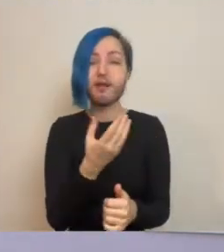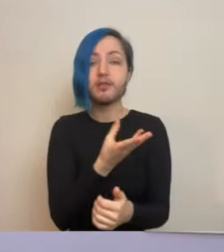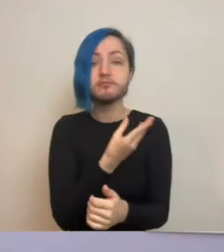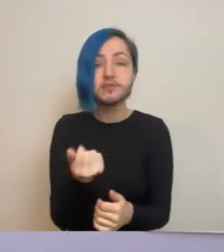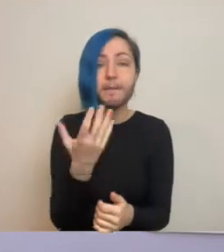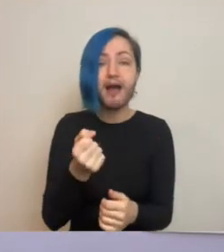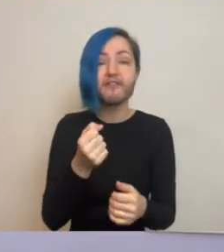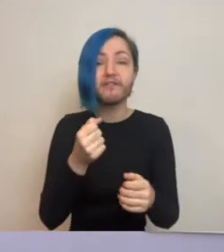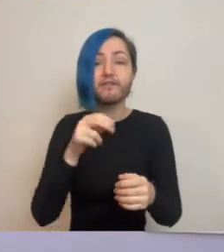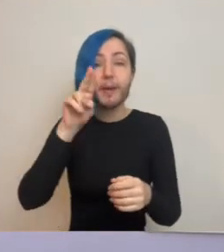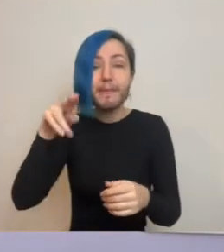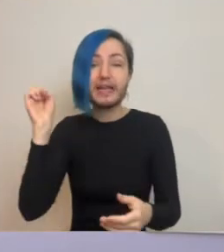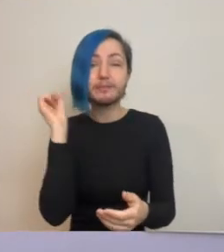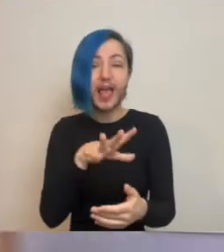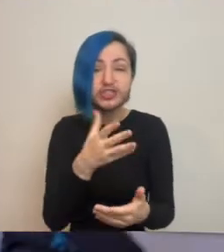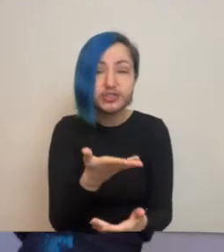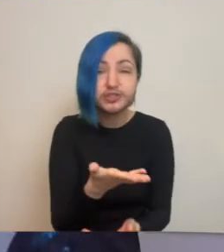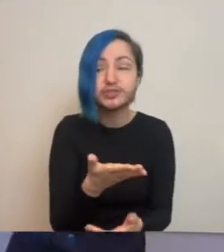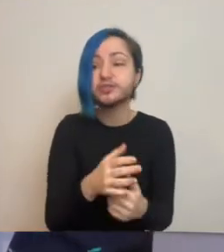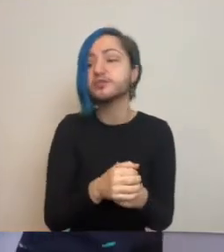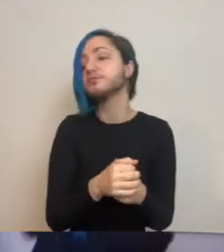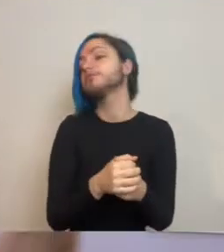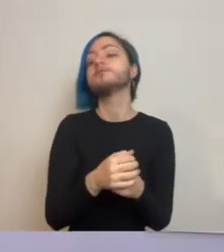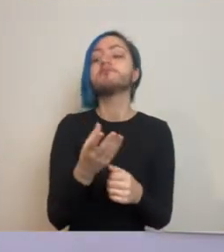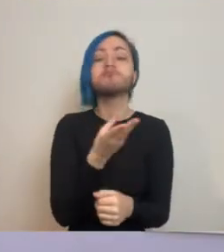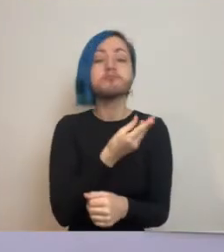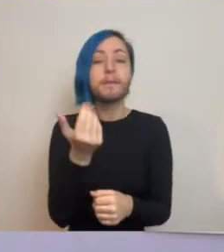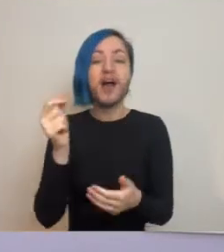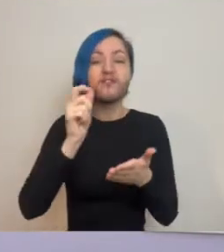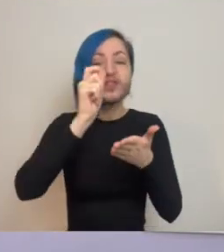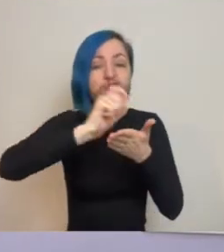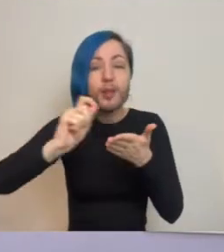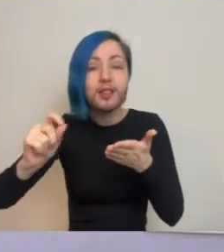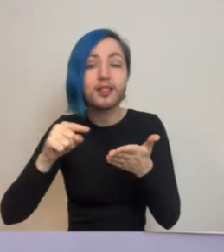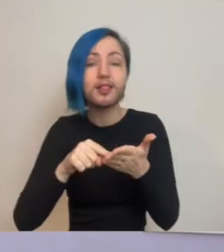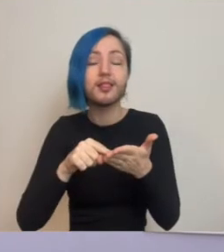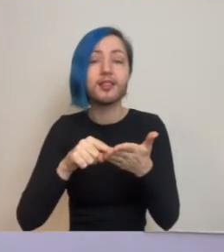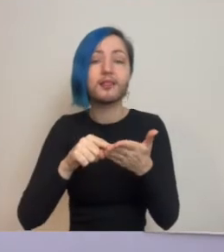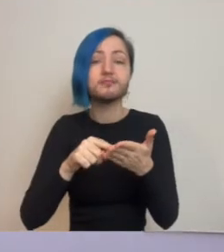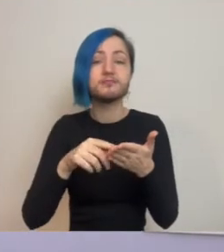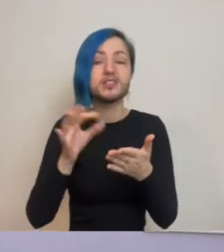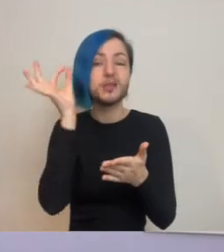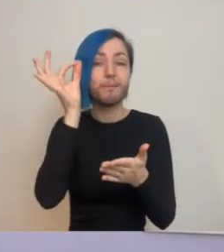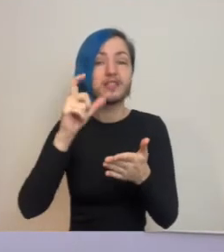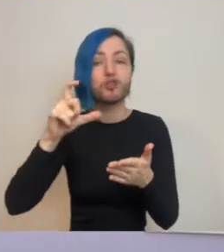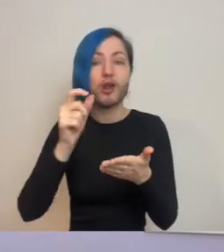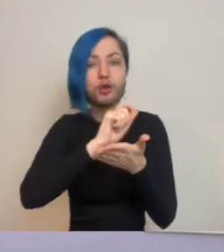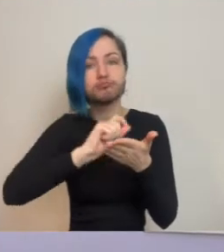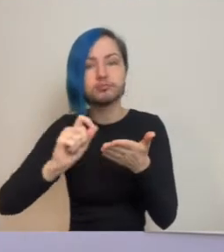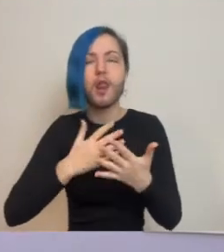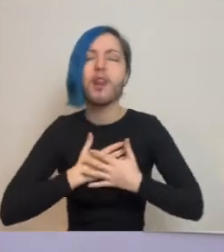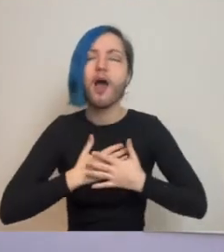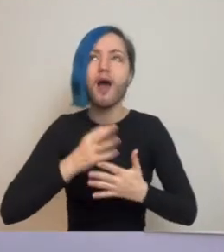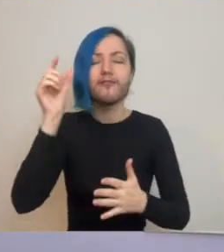that have paint splashed on them. Some of these have some scribbles that I've made with a pencil crayon. I love drawing with